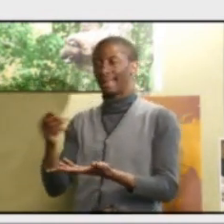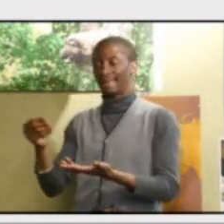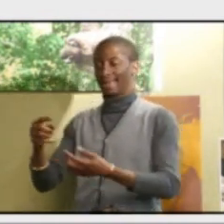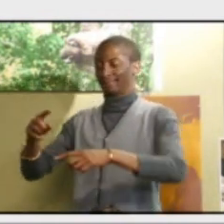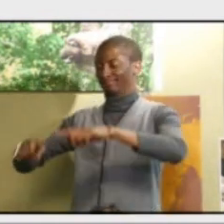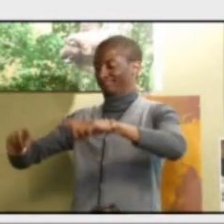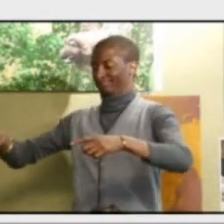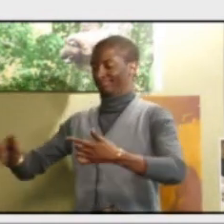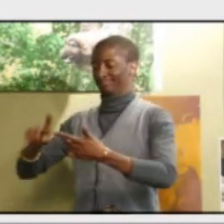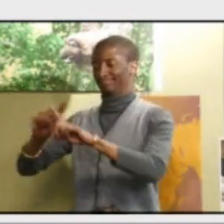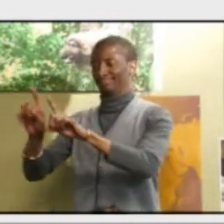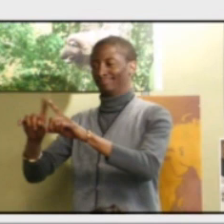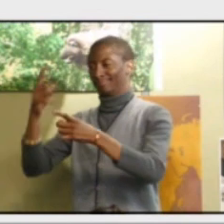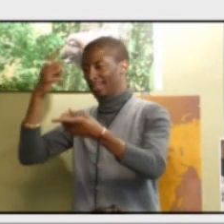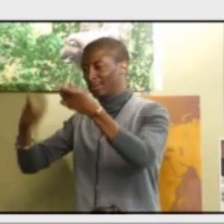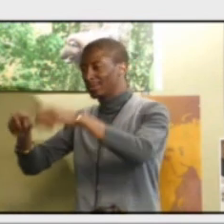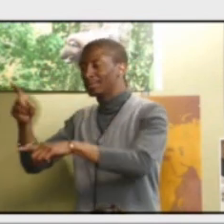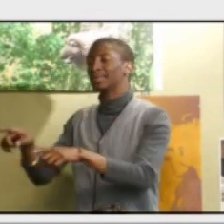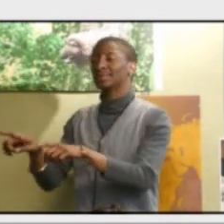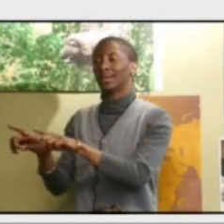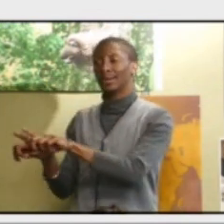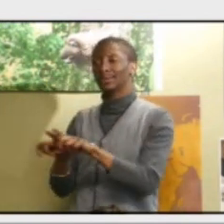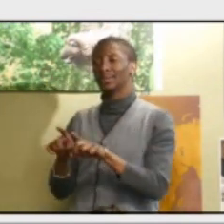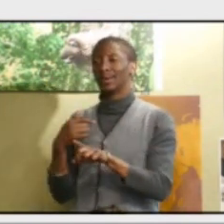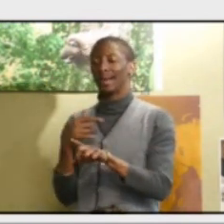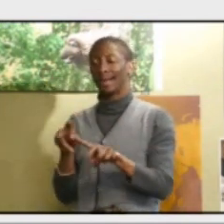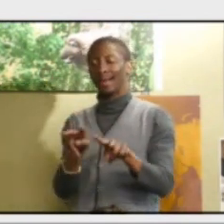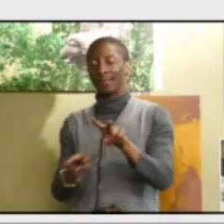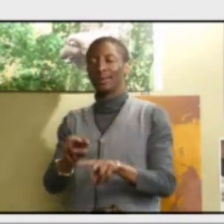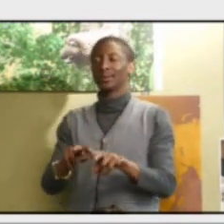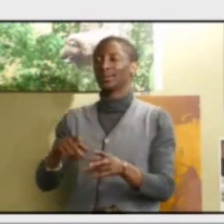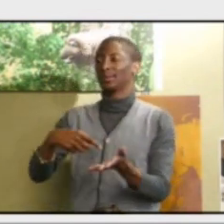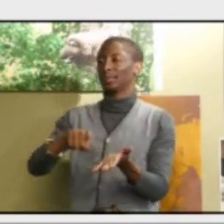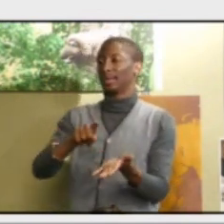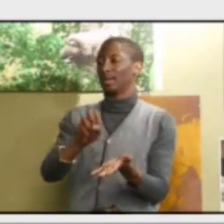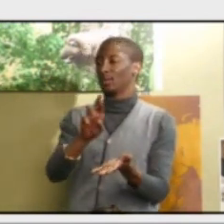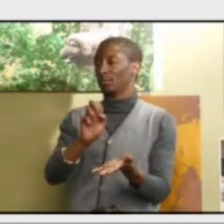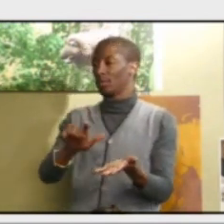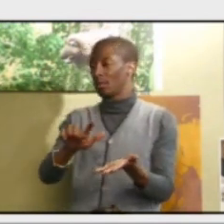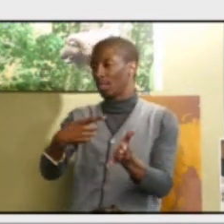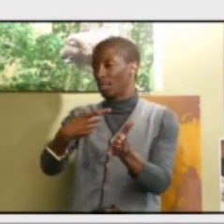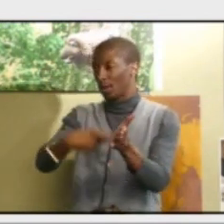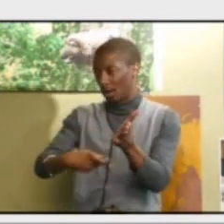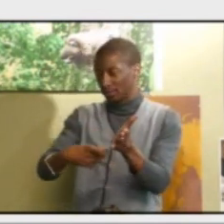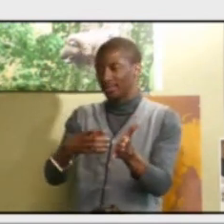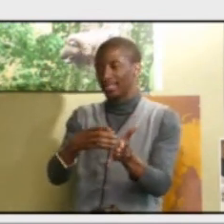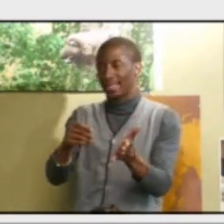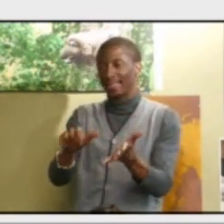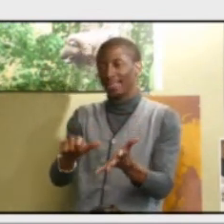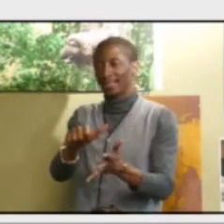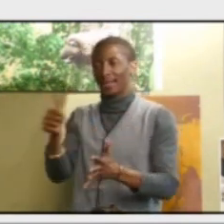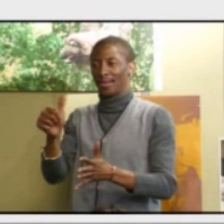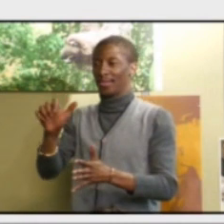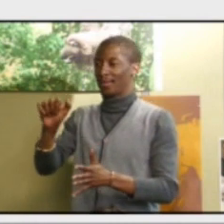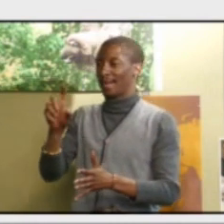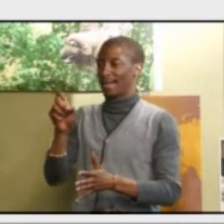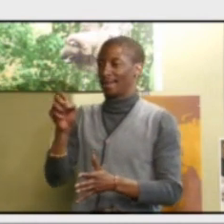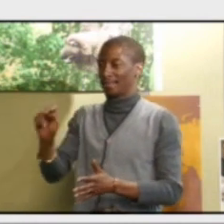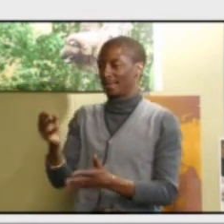I also monitor payroll costs and all of the other administrative things that we